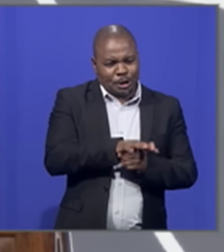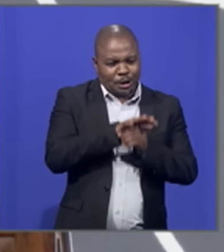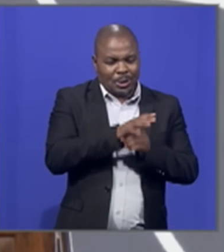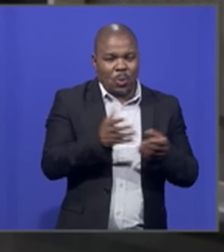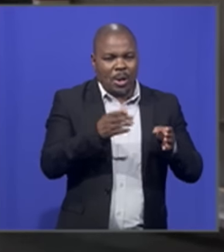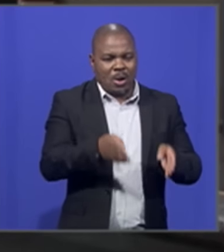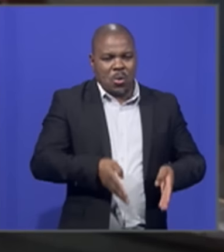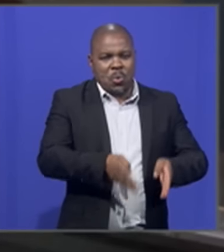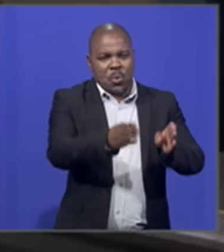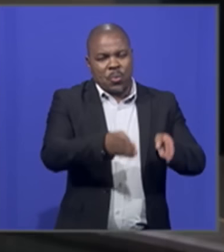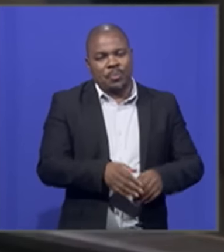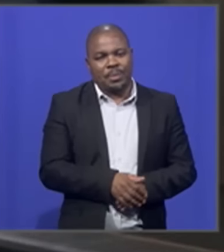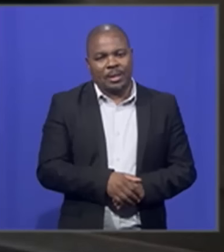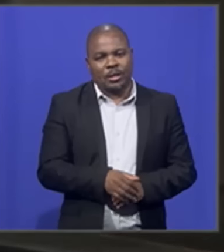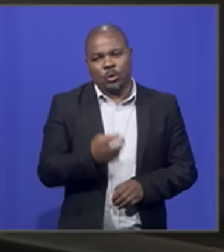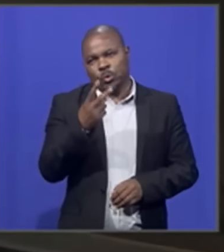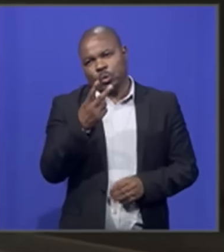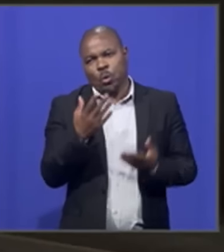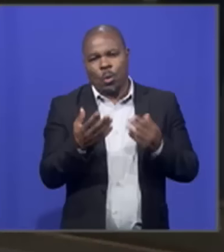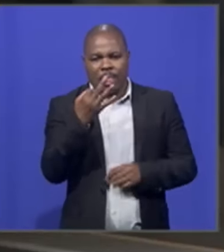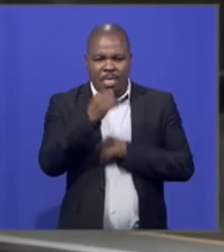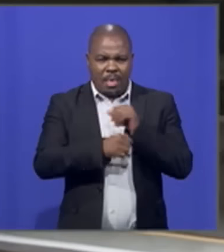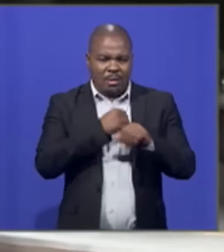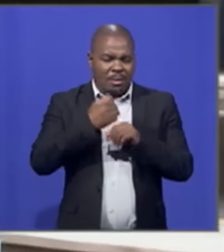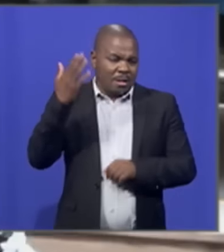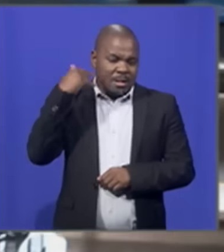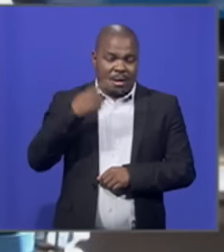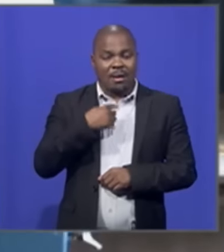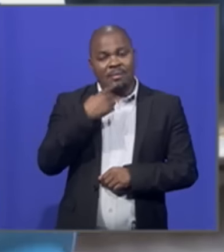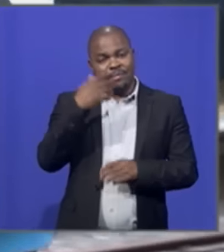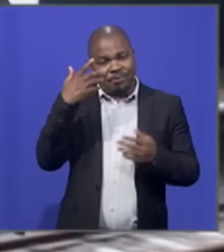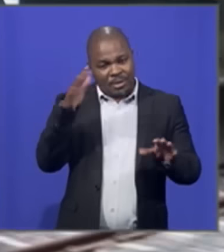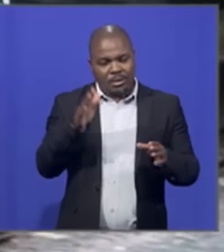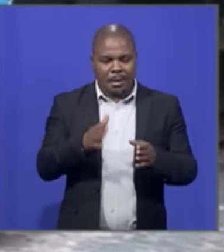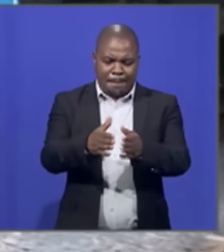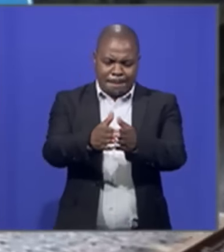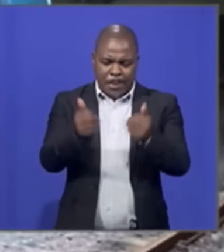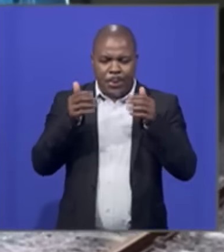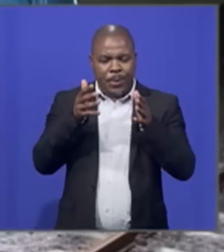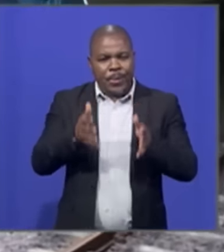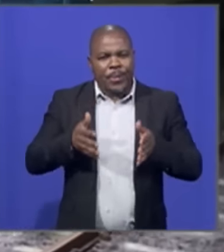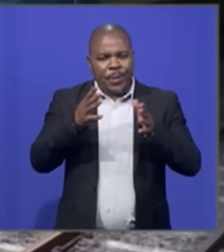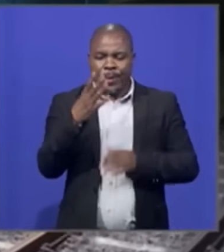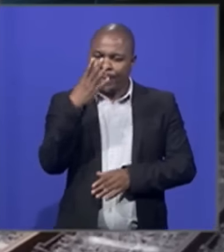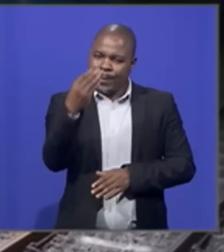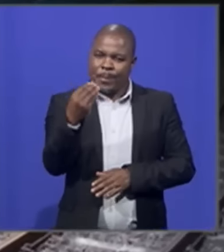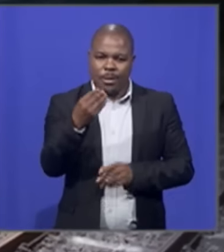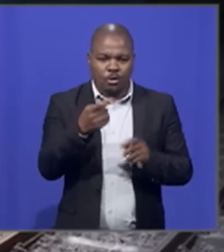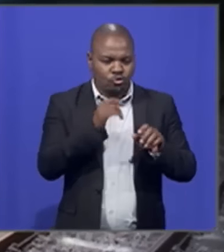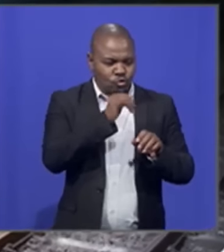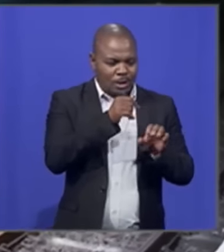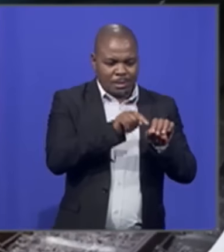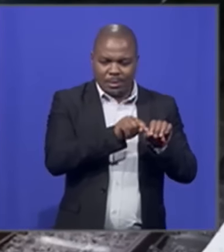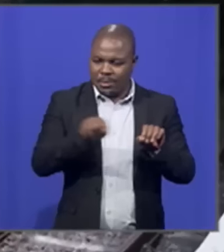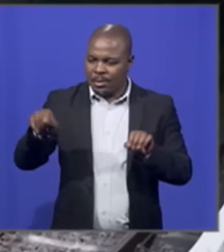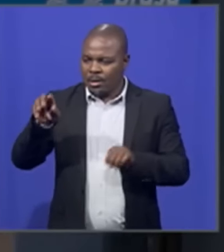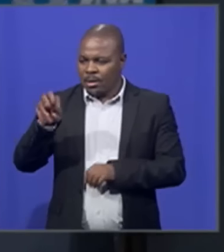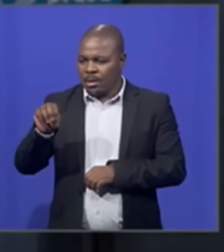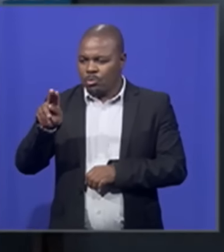our road network. 2 or 3 years ago, I spoke about a speed train between Johannesburg and